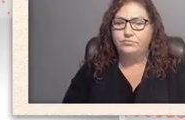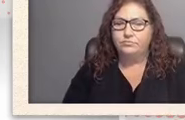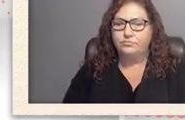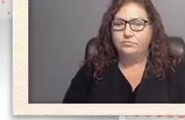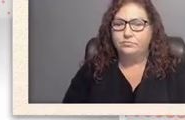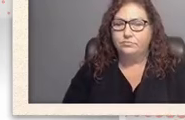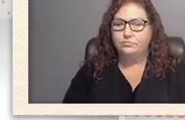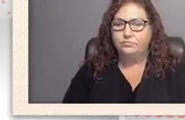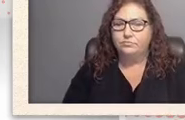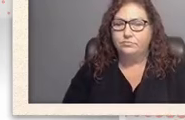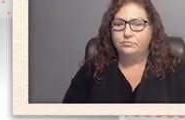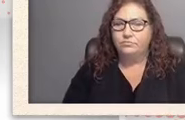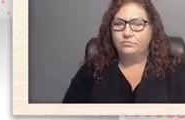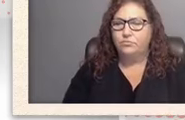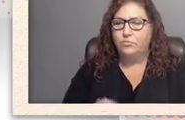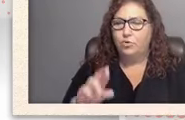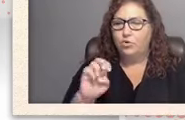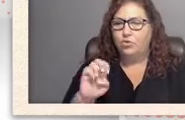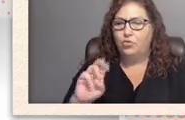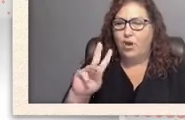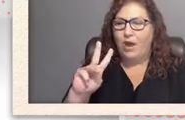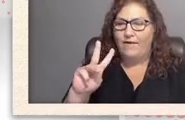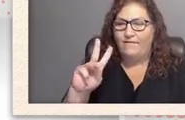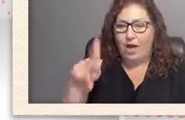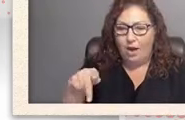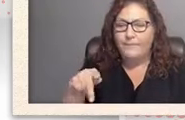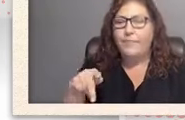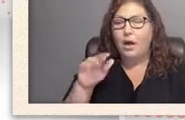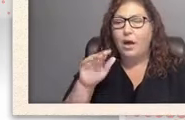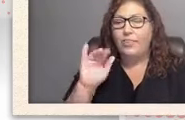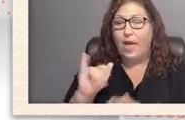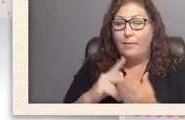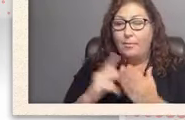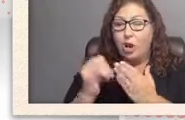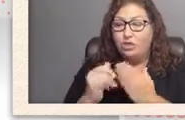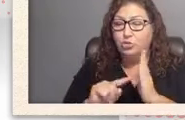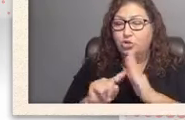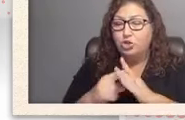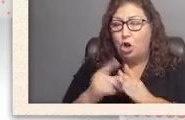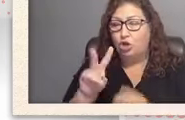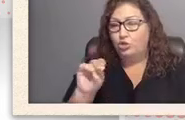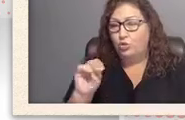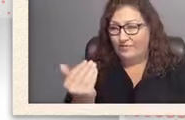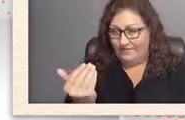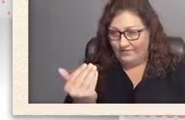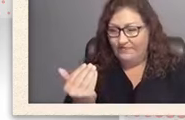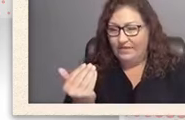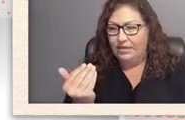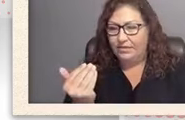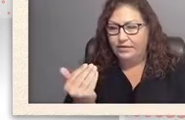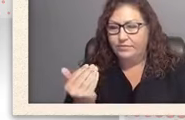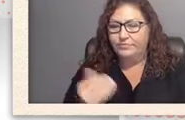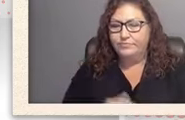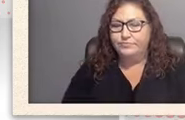The Rev Up project was started in 2016 as a way to